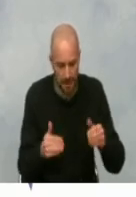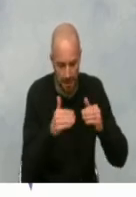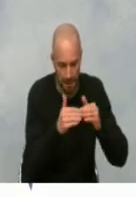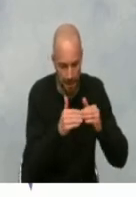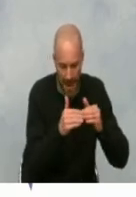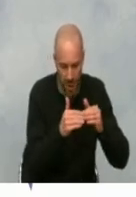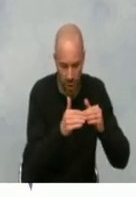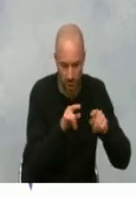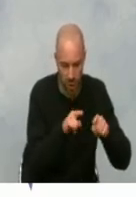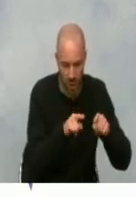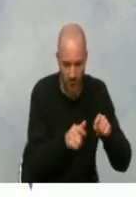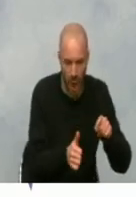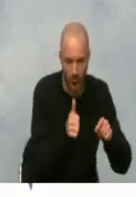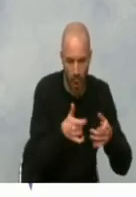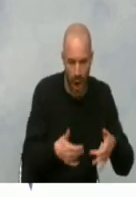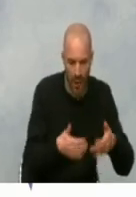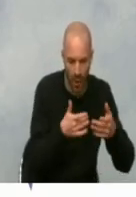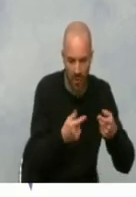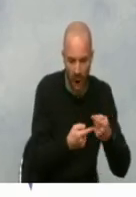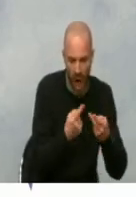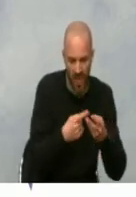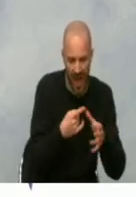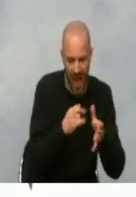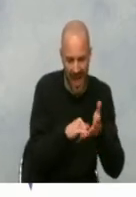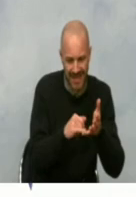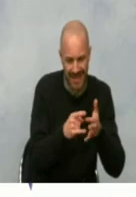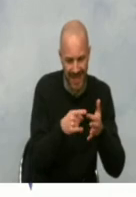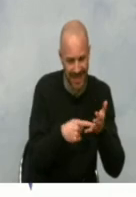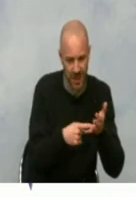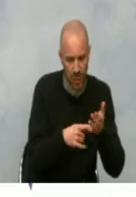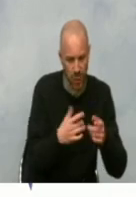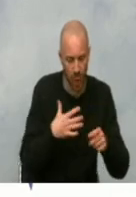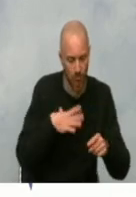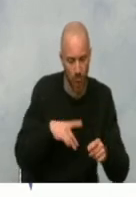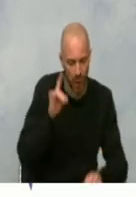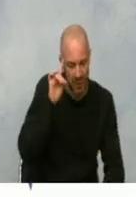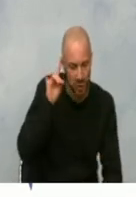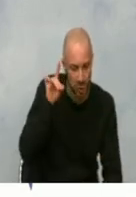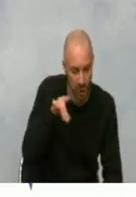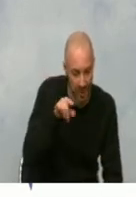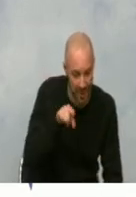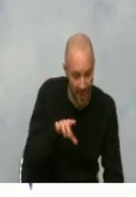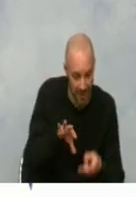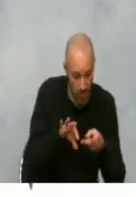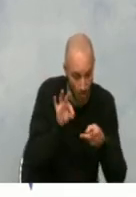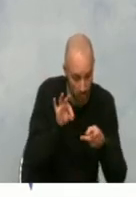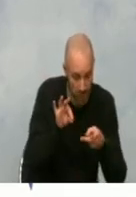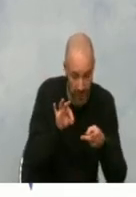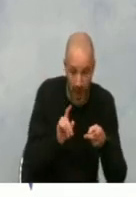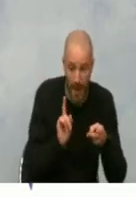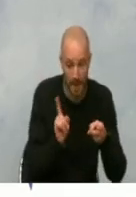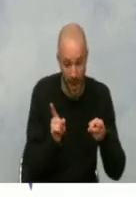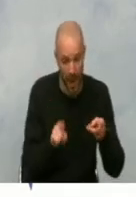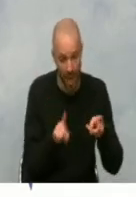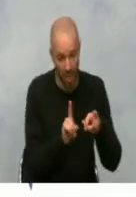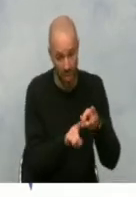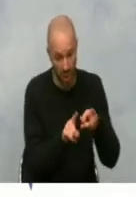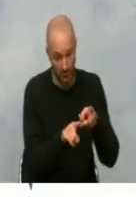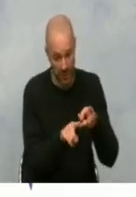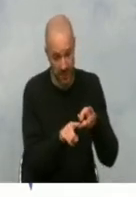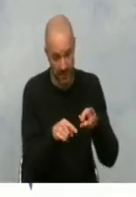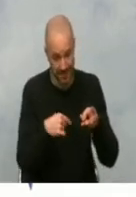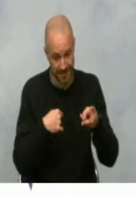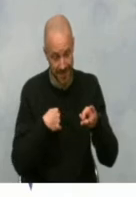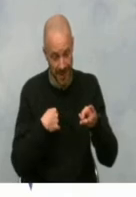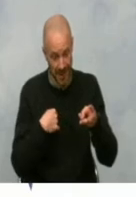how we account for our other assets, and therefore I'm not going to suggest that as an option that's taken. But the third option is the one that I